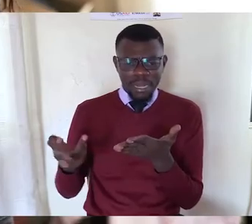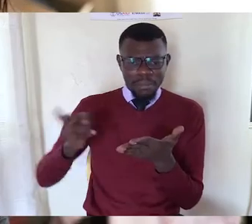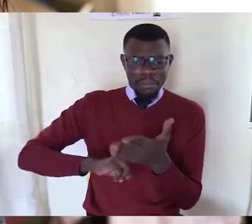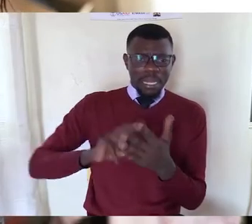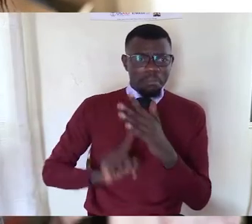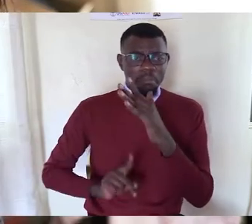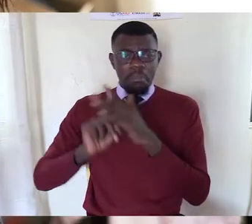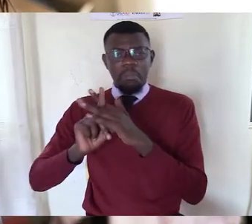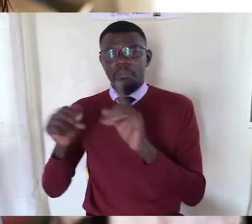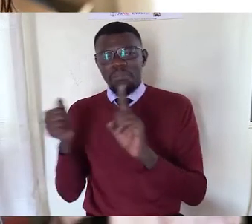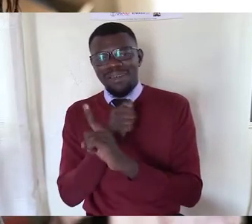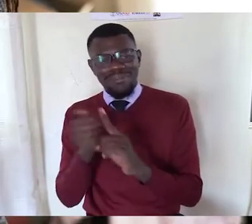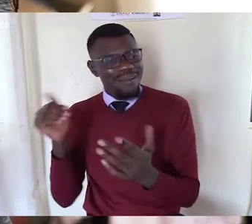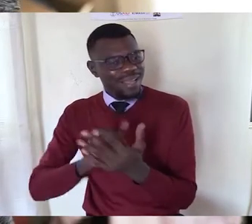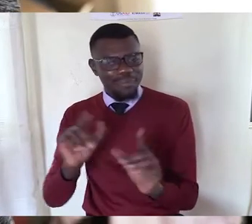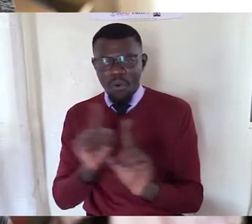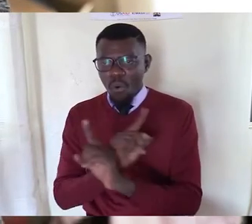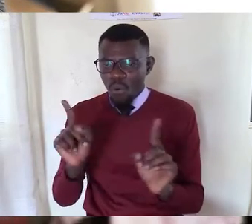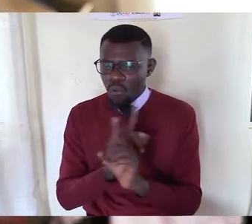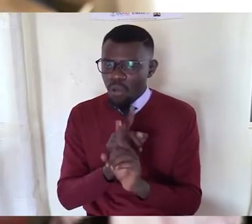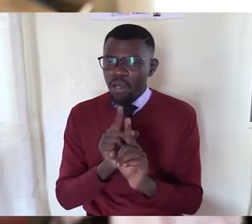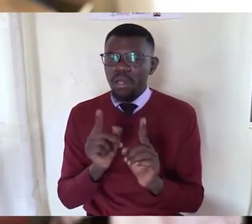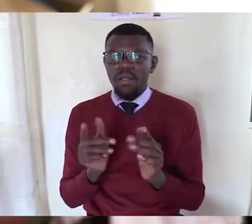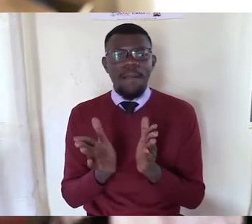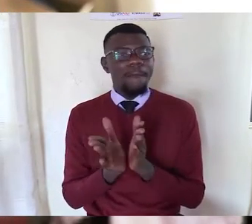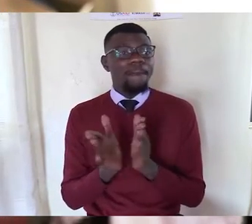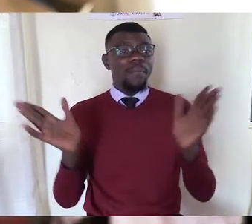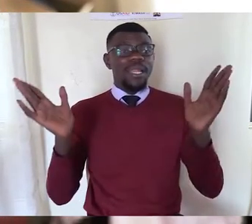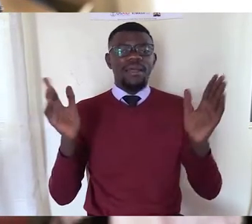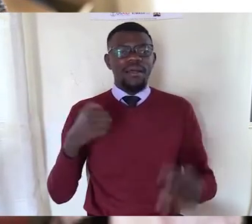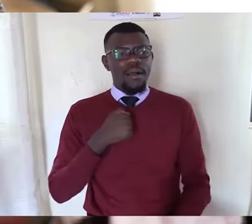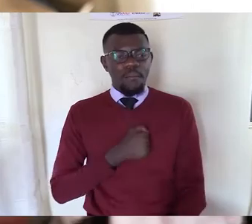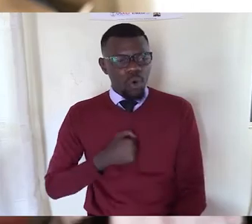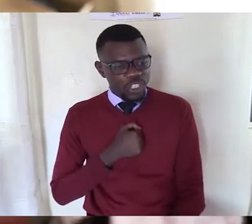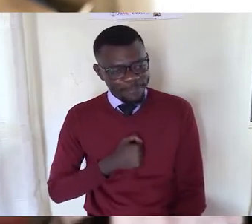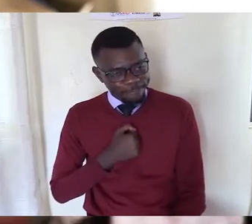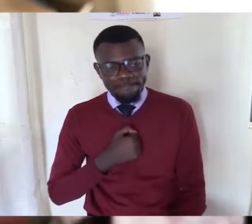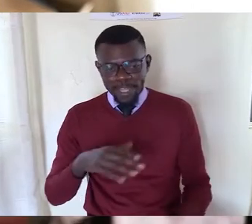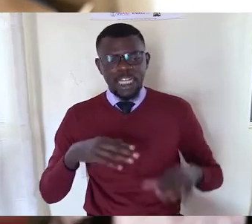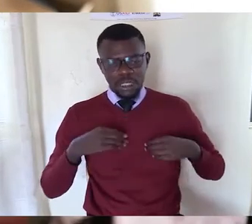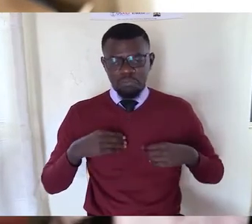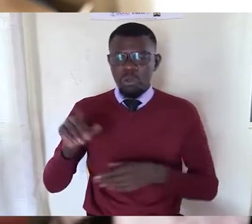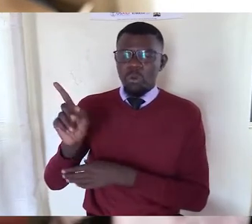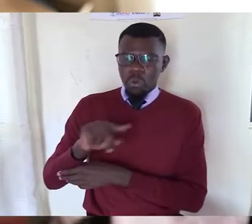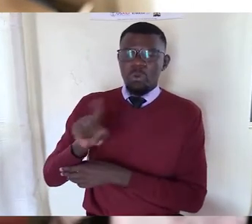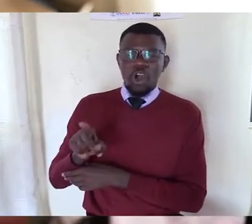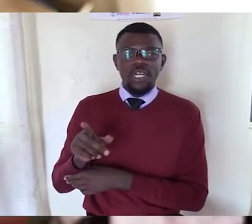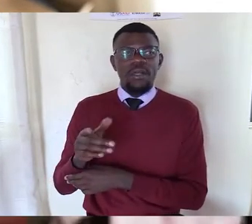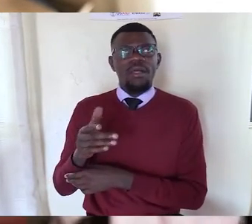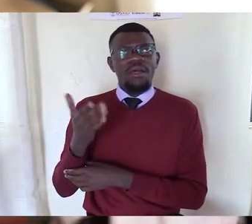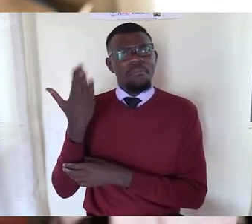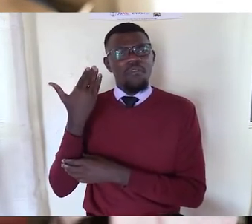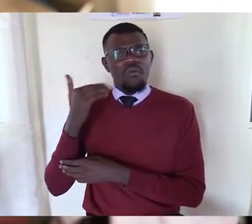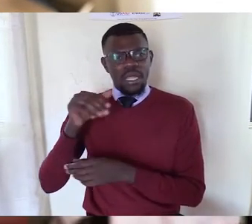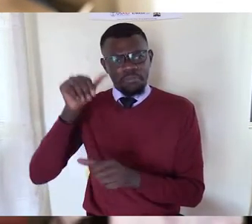and satisfaction, including through public apology and acknowledgement. I remember in Kisumu, Betty, and you